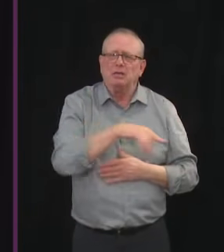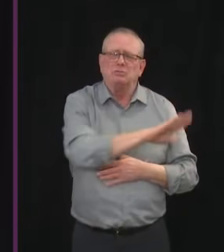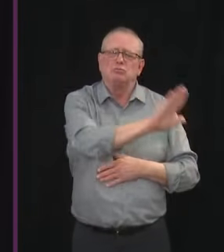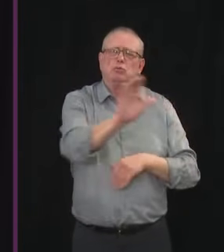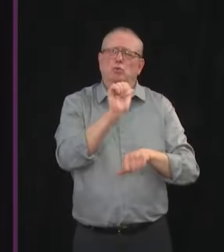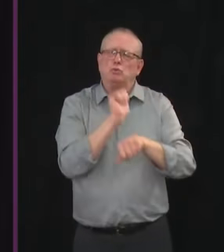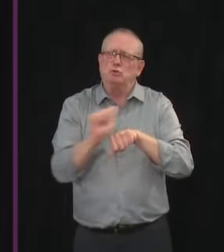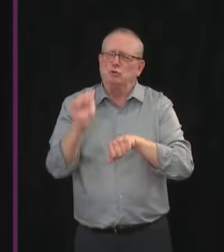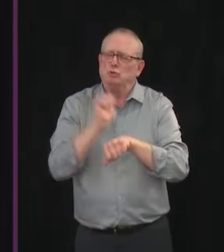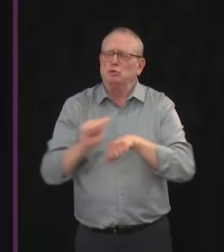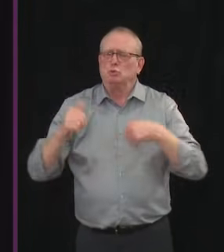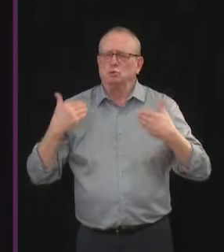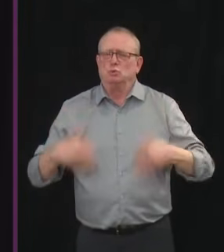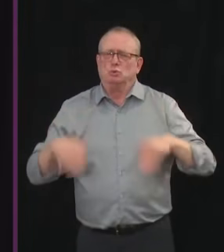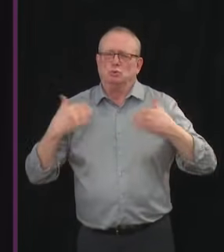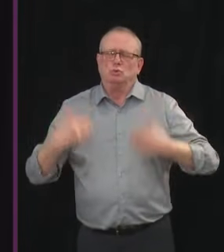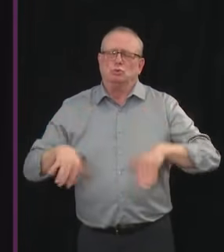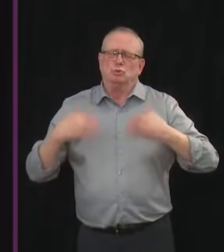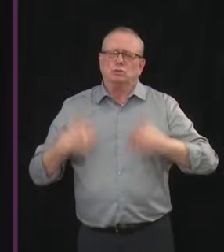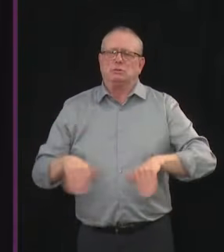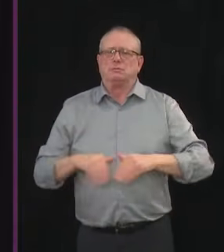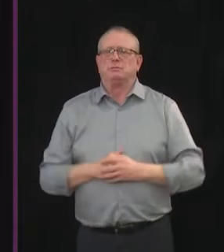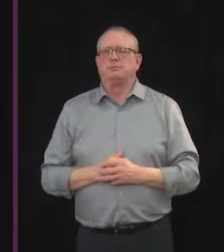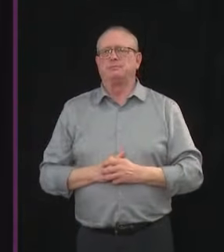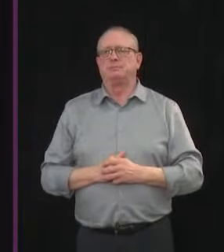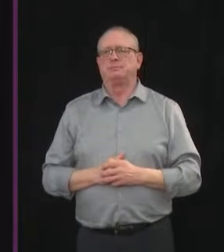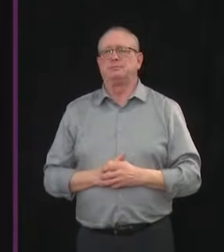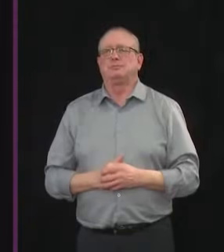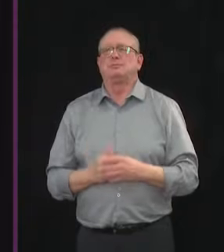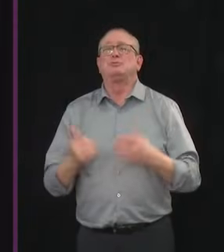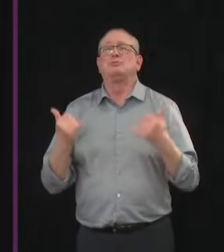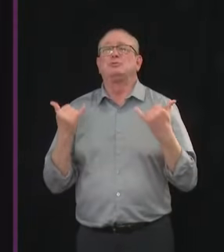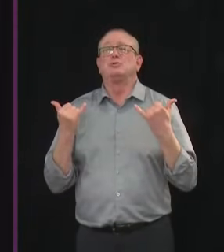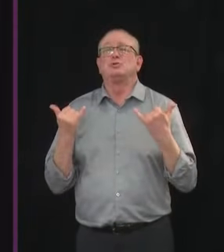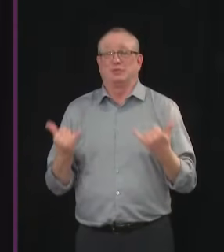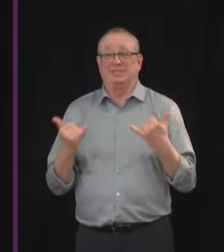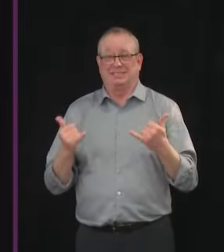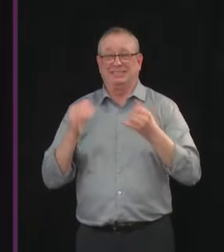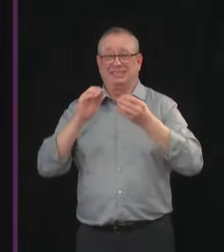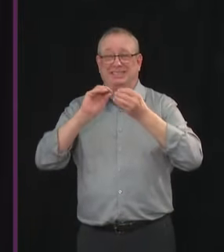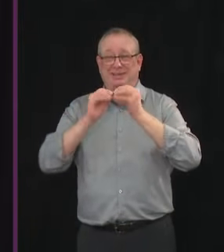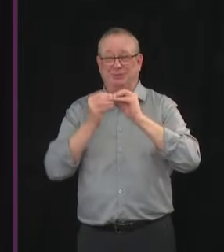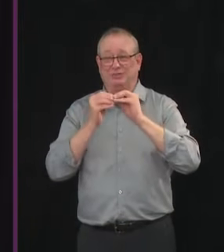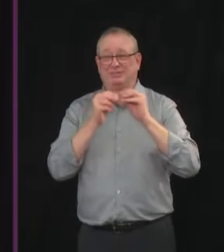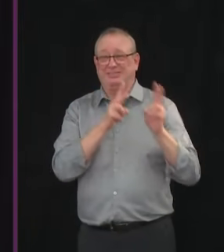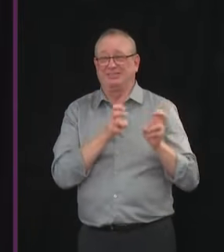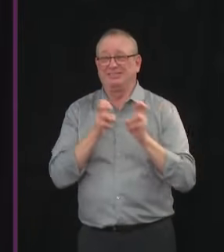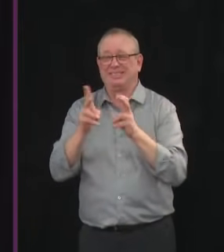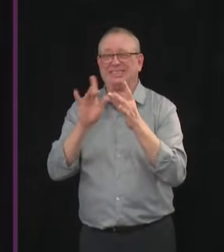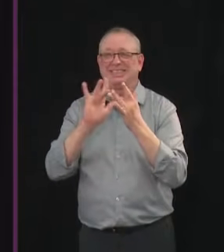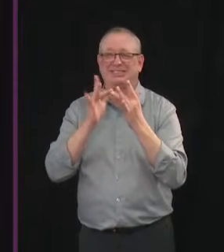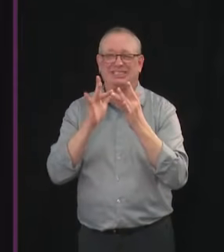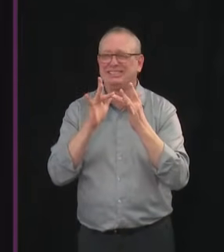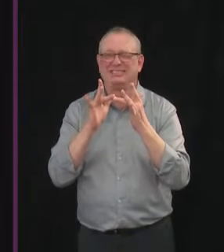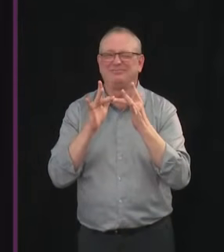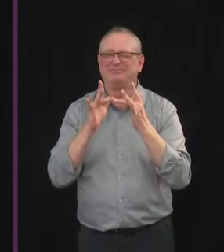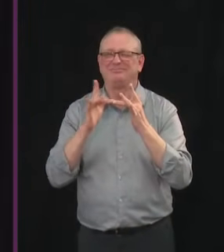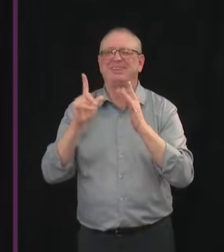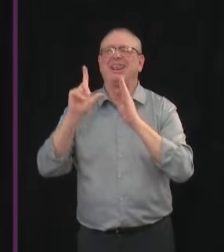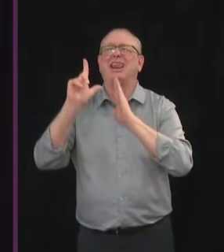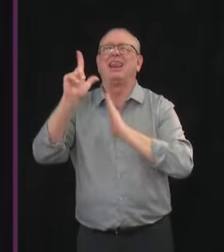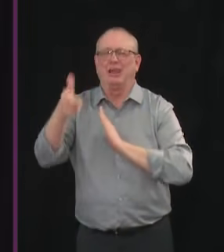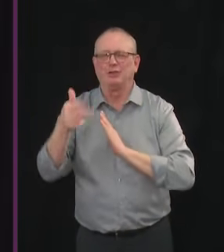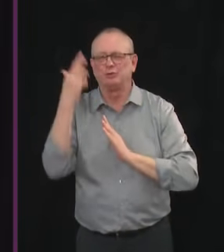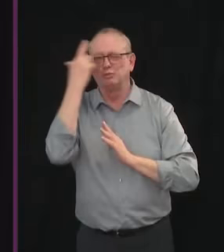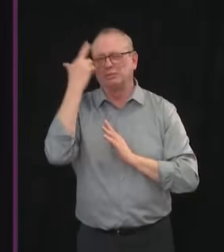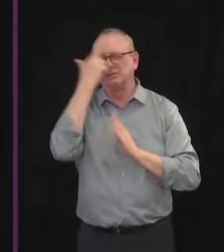Turning to today's numbers, due to a technical issue, our website will not be updated until later today. We will post our